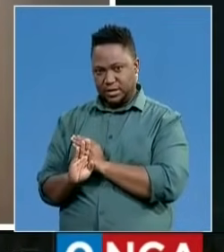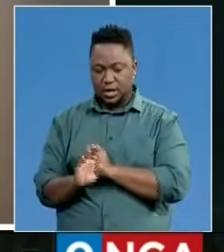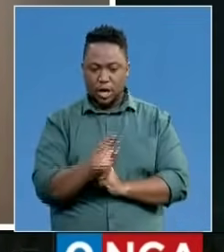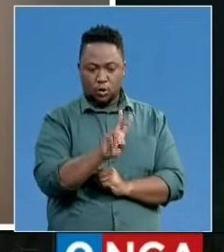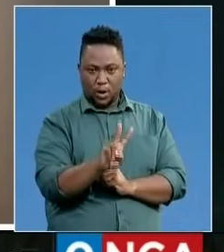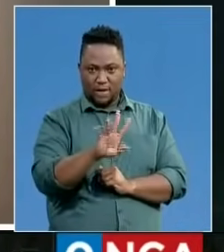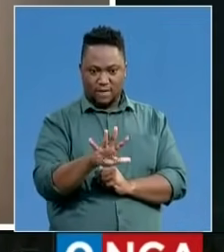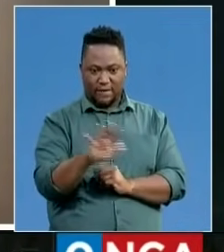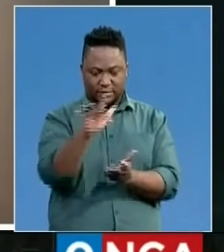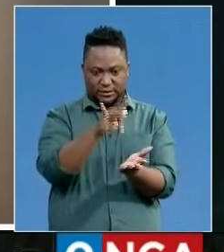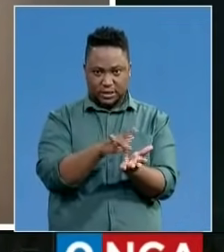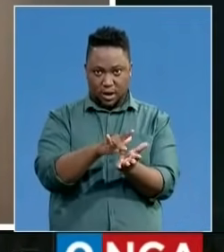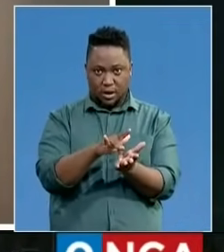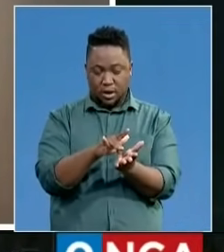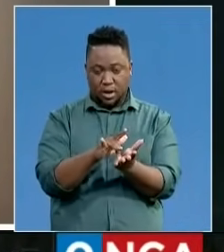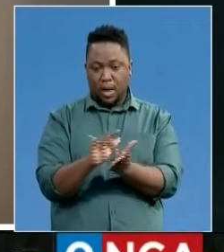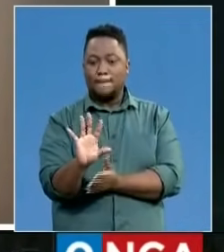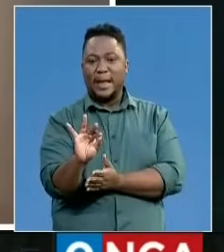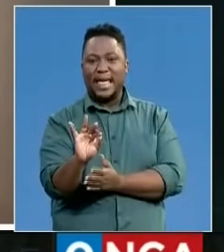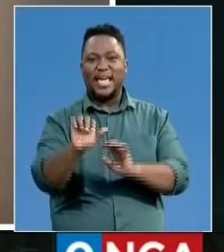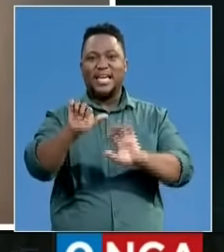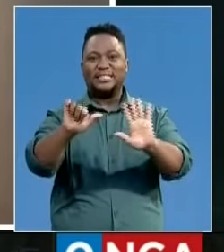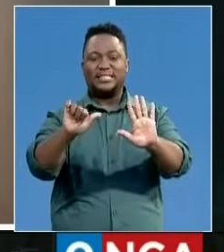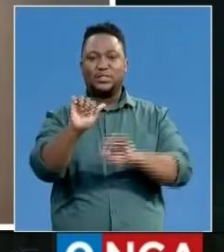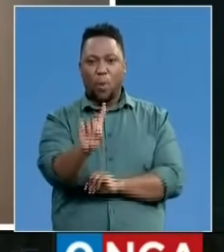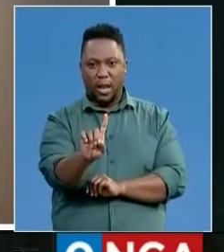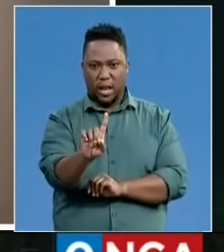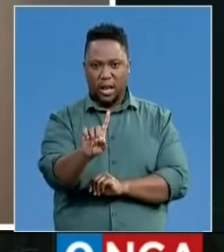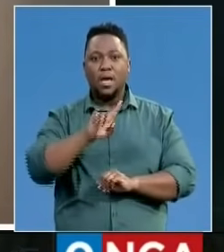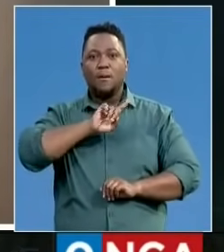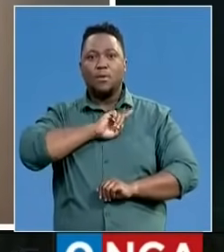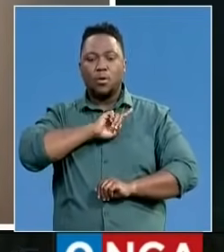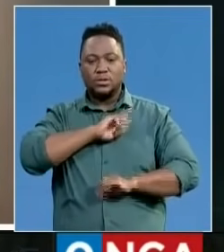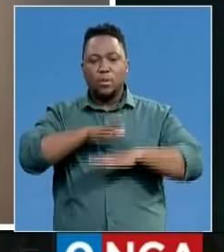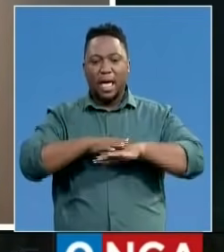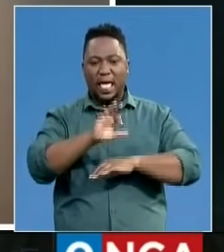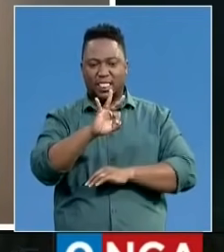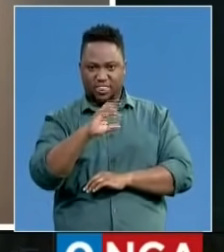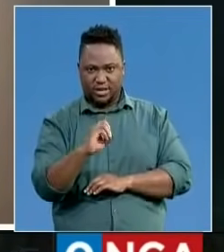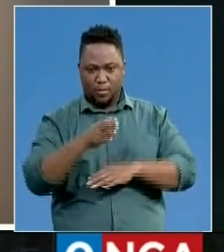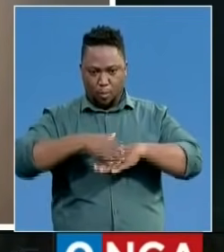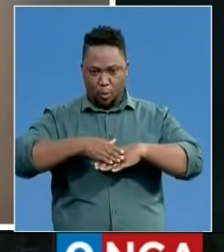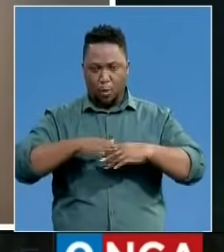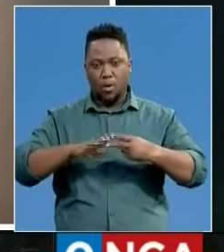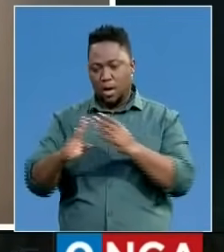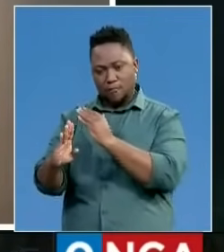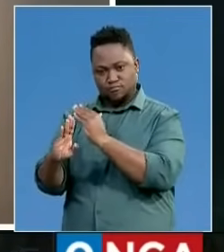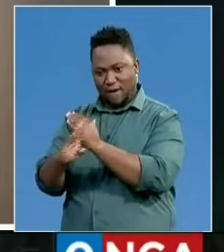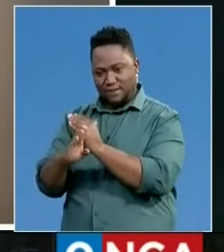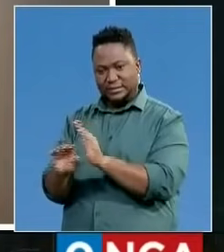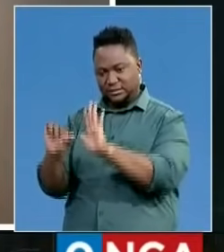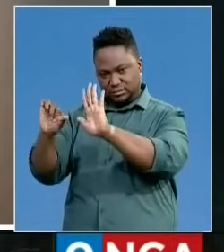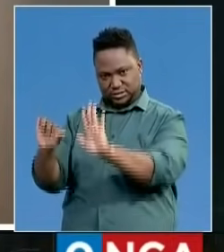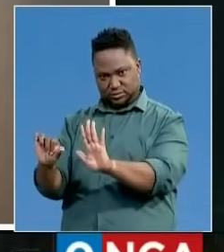sites on Monday moves to 61 when we add 30 public sector sites and 6